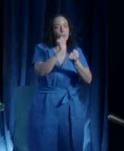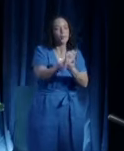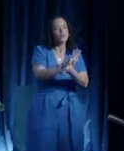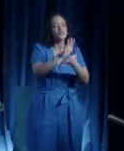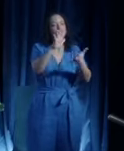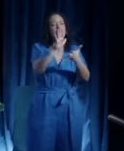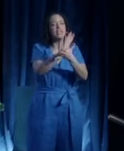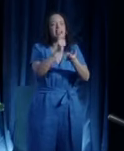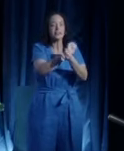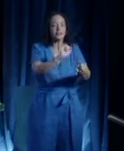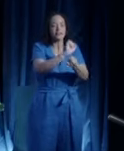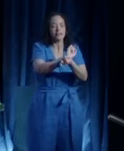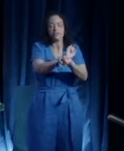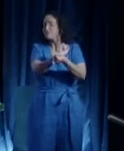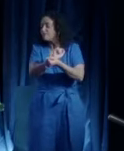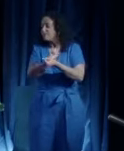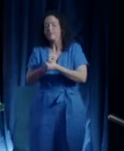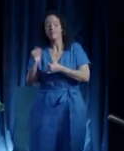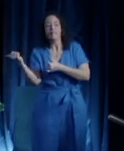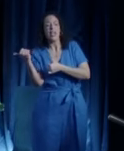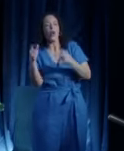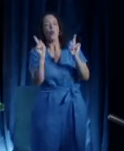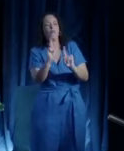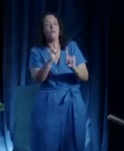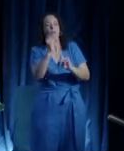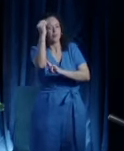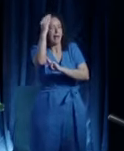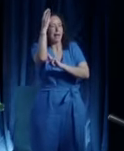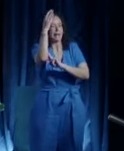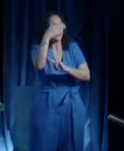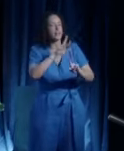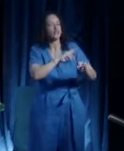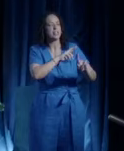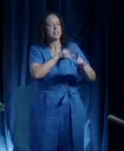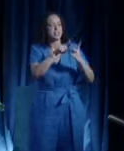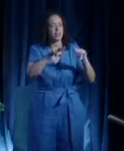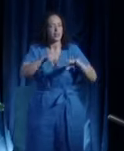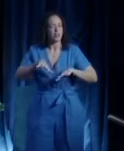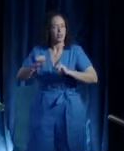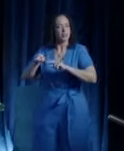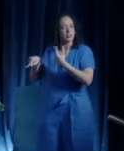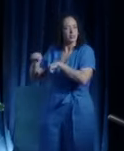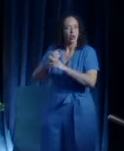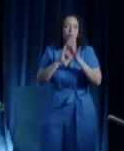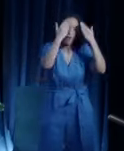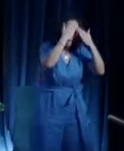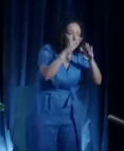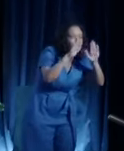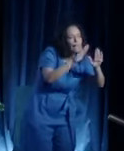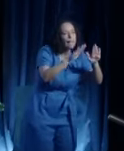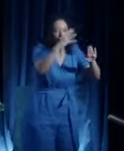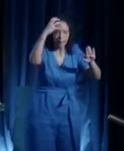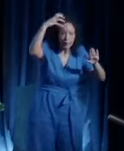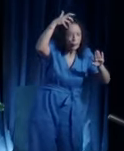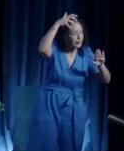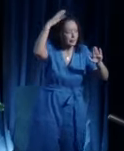here for academic purposes, and if any of them begin to express any royalist tendencies, you are to report